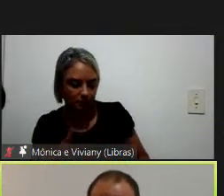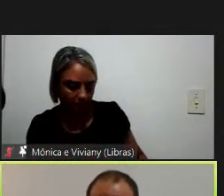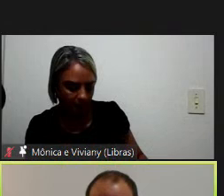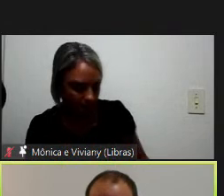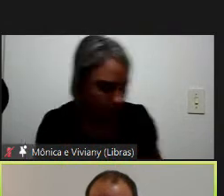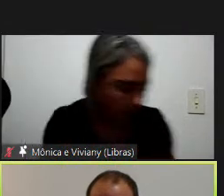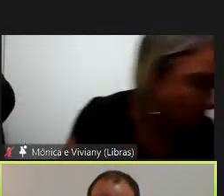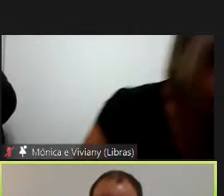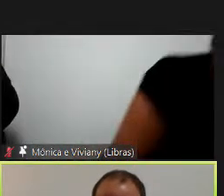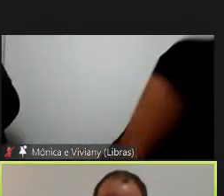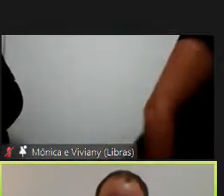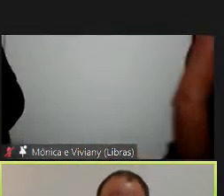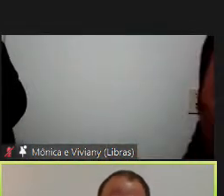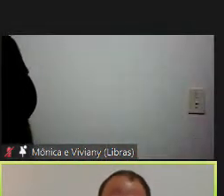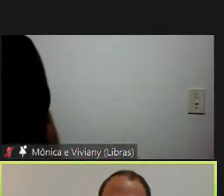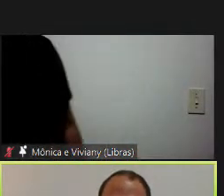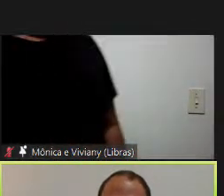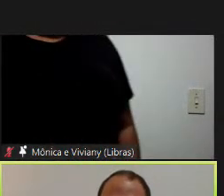of my presentation.